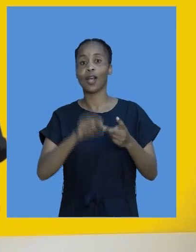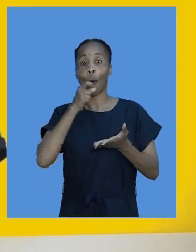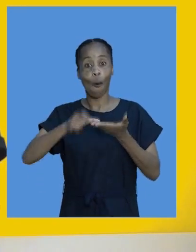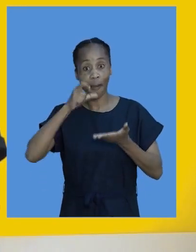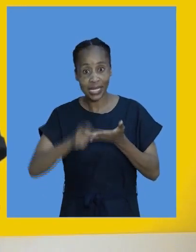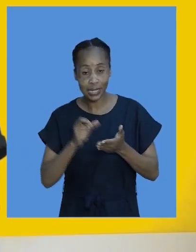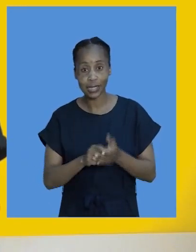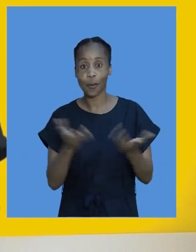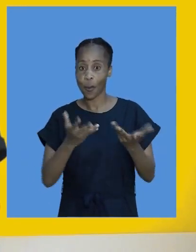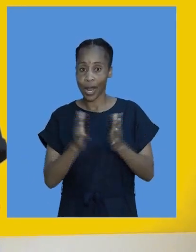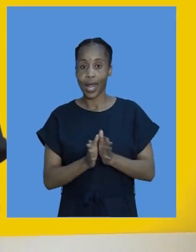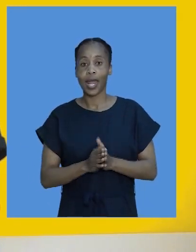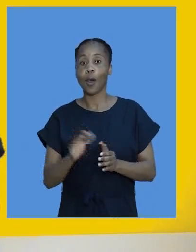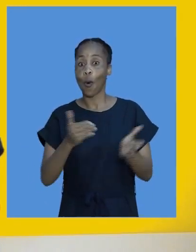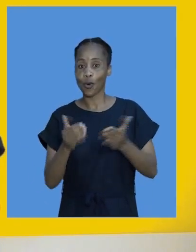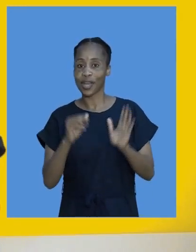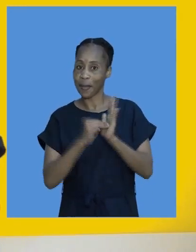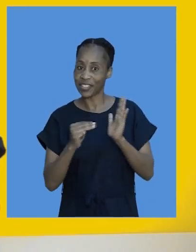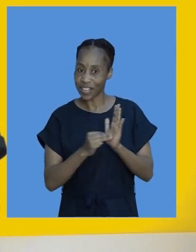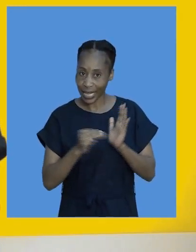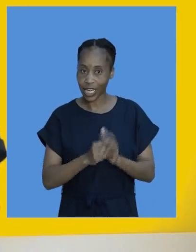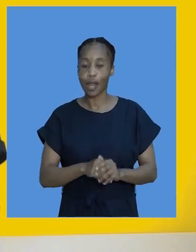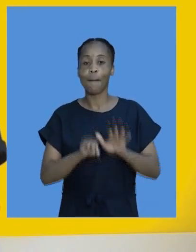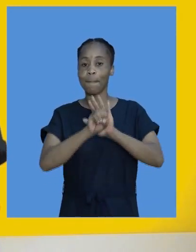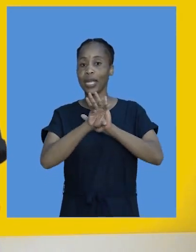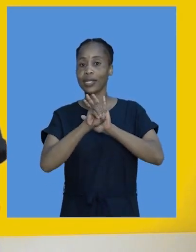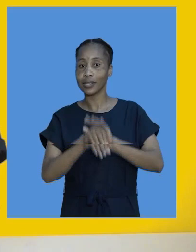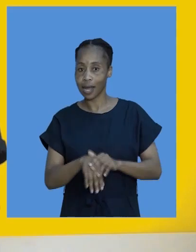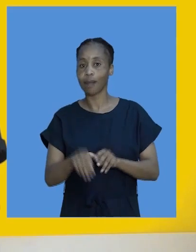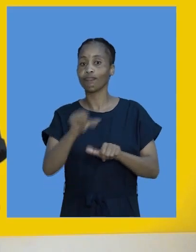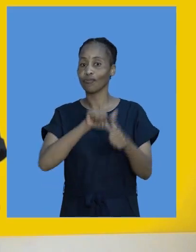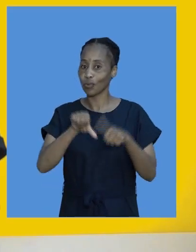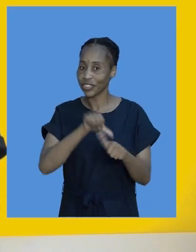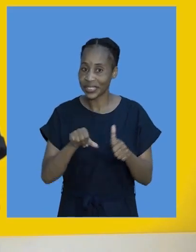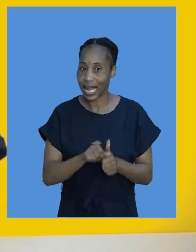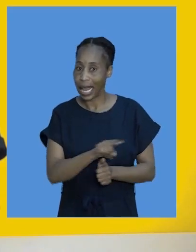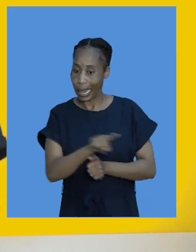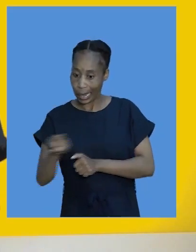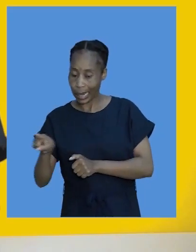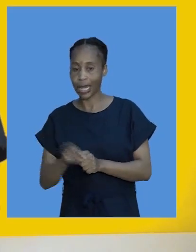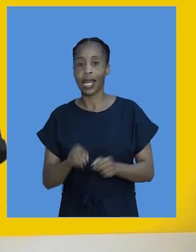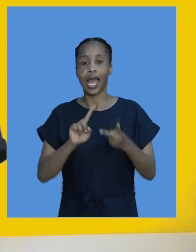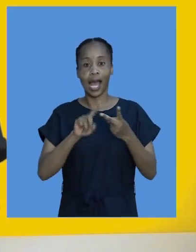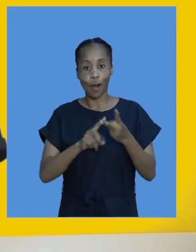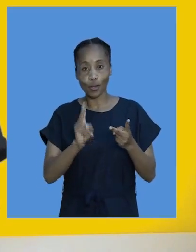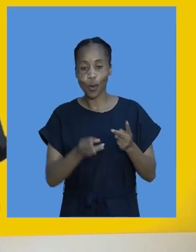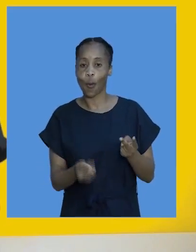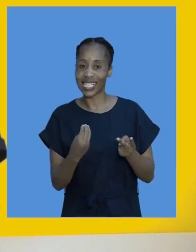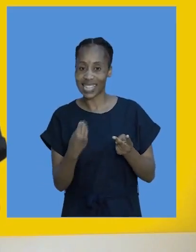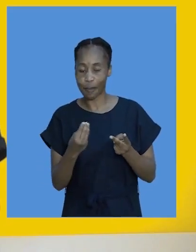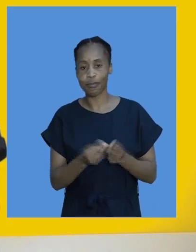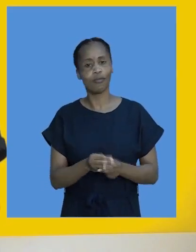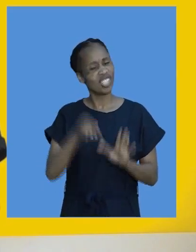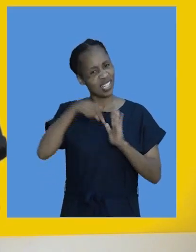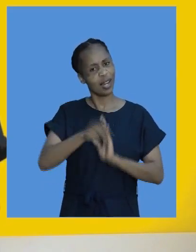media platforms as well as our WhatsApp line. All of the details will be on the screen. We've got a cool competition going on